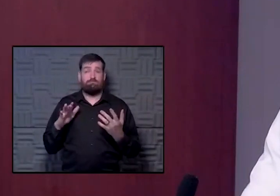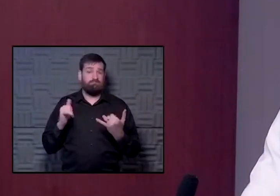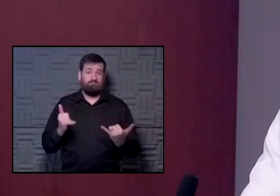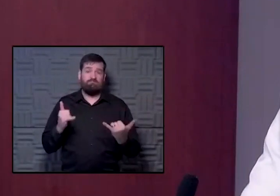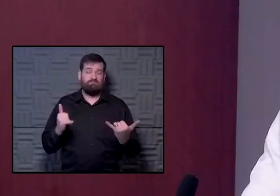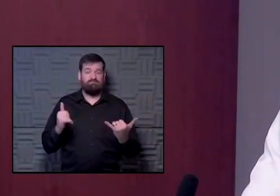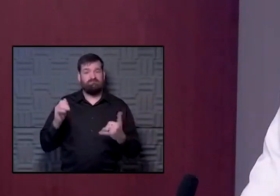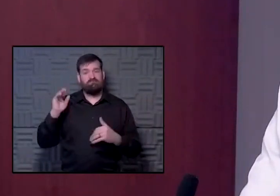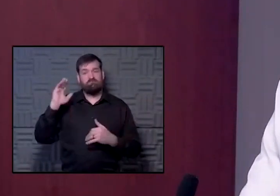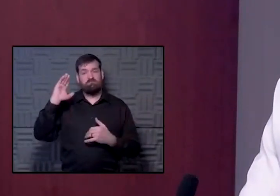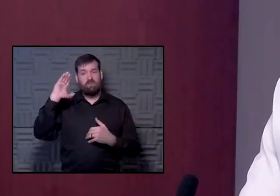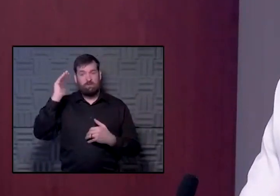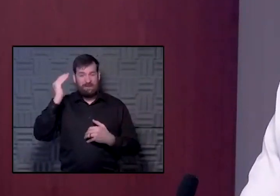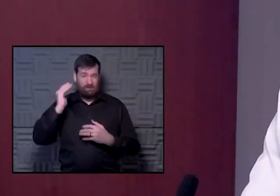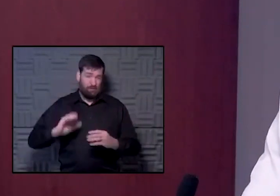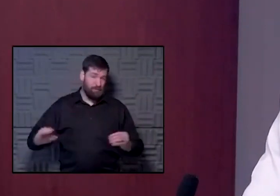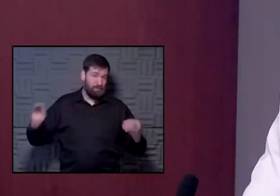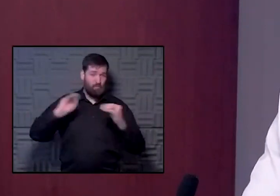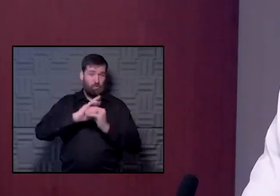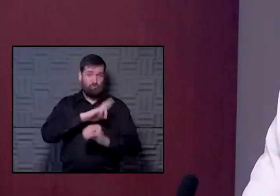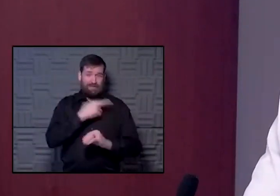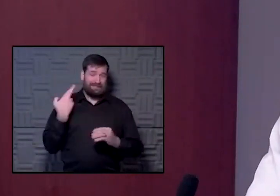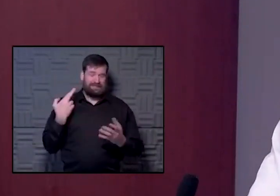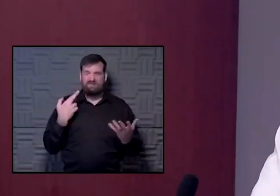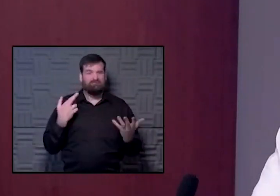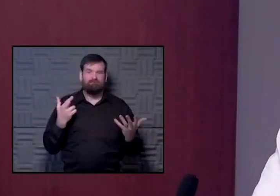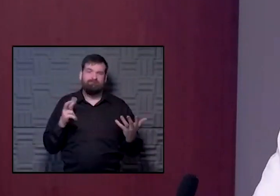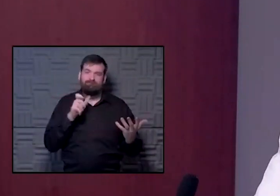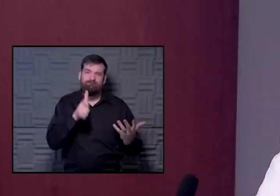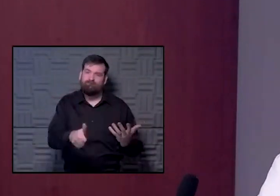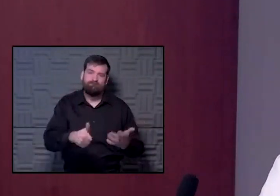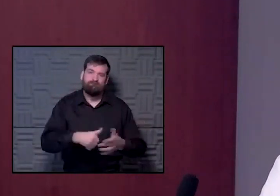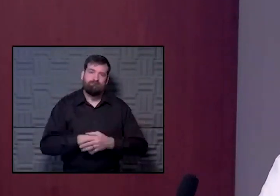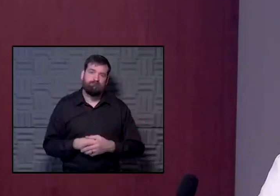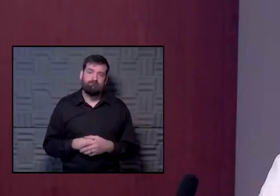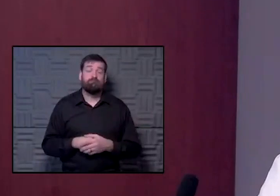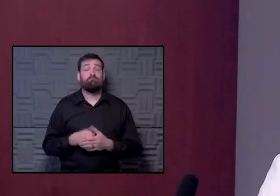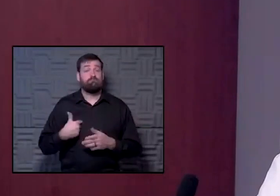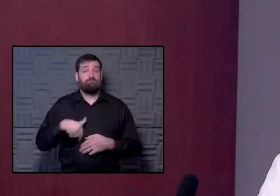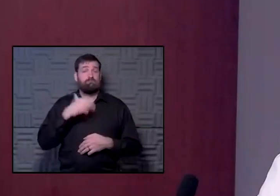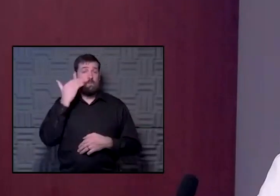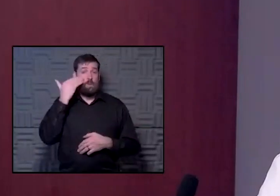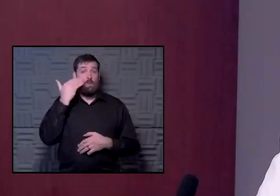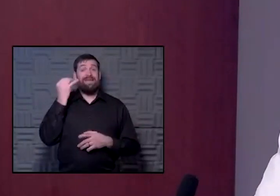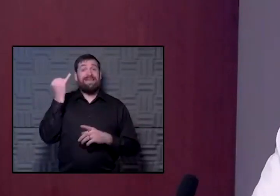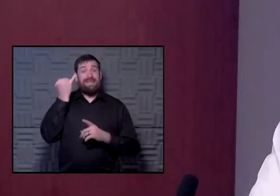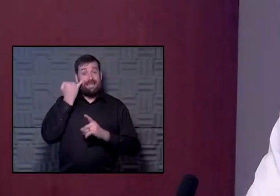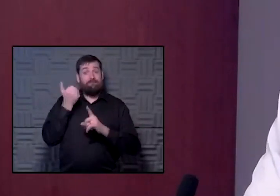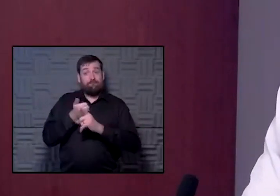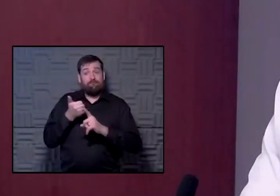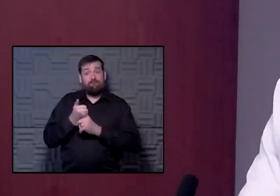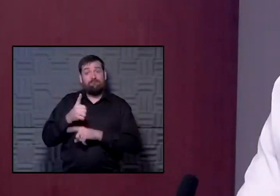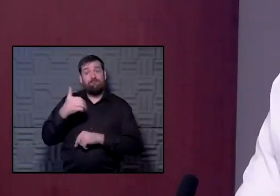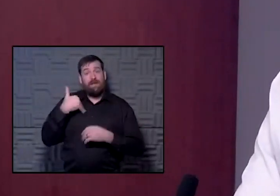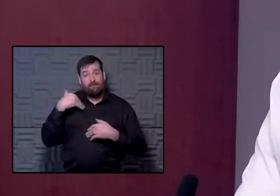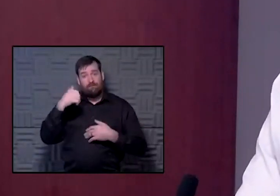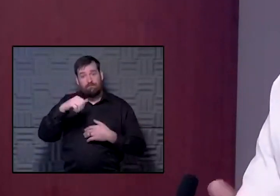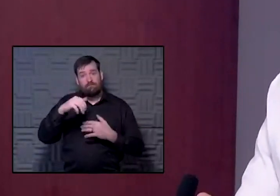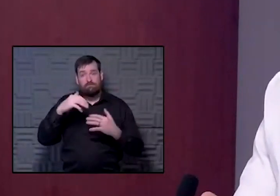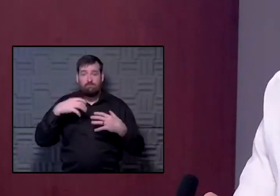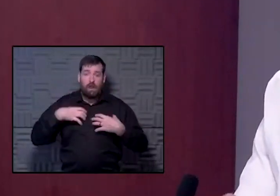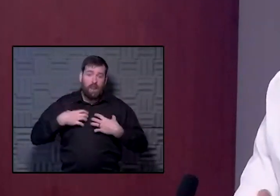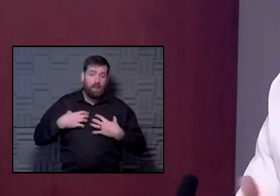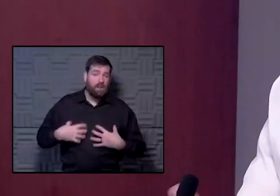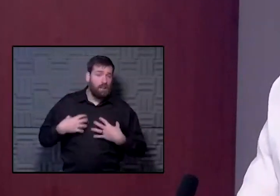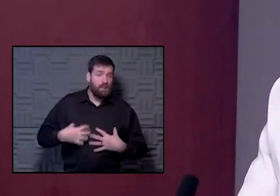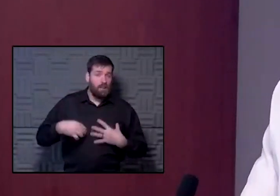point doesn't appear to increase your risk of getting COVID. And what we do know is certainly if you have underlying lung disease and you get